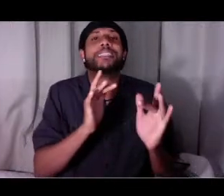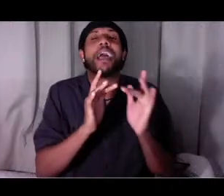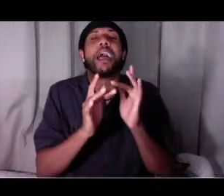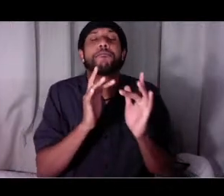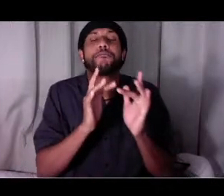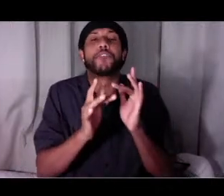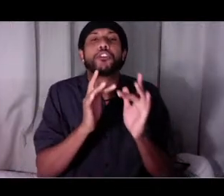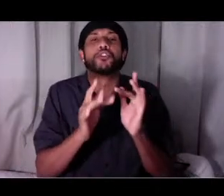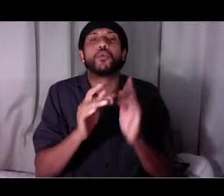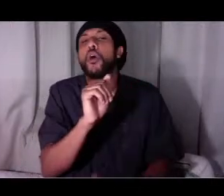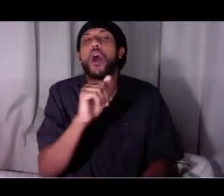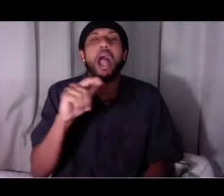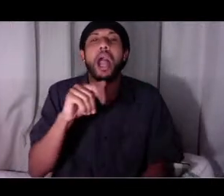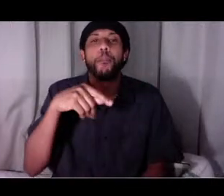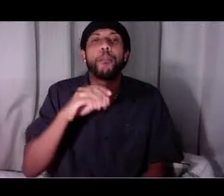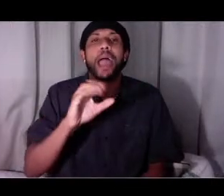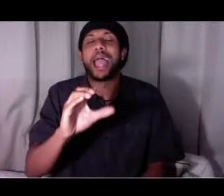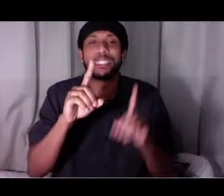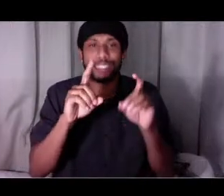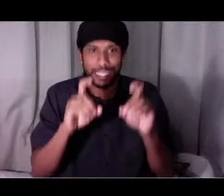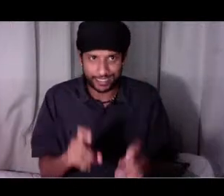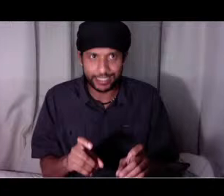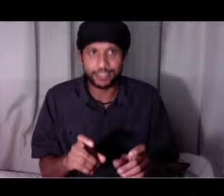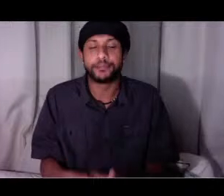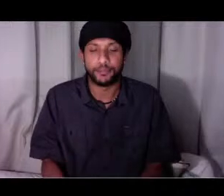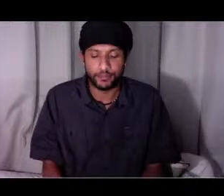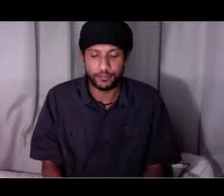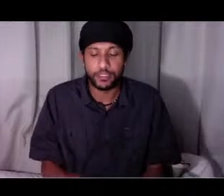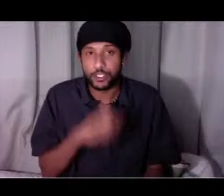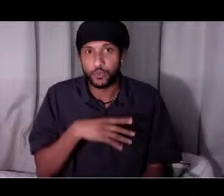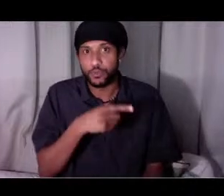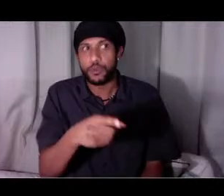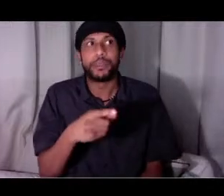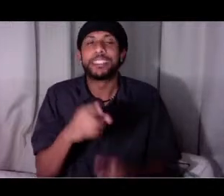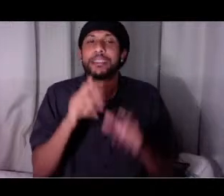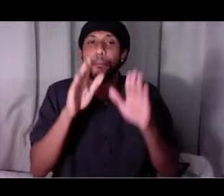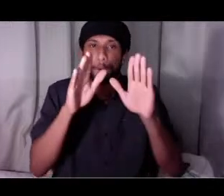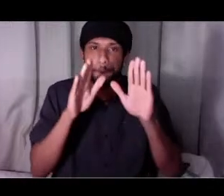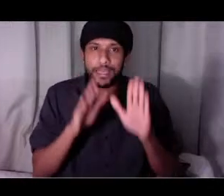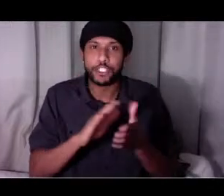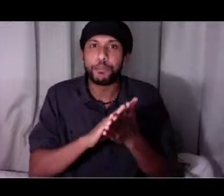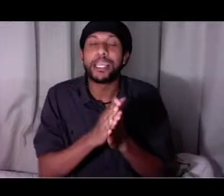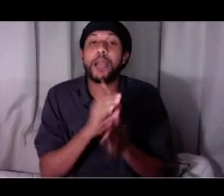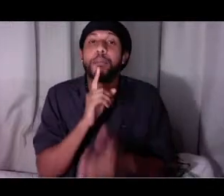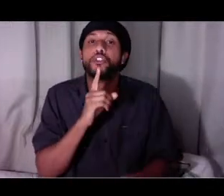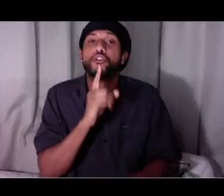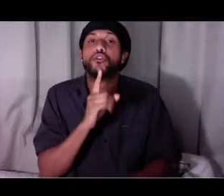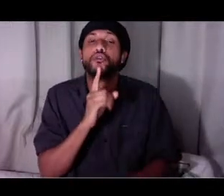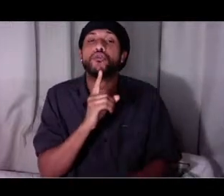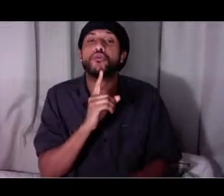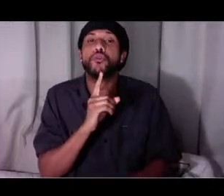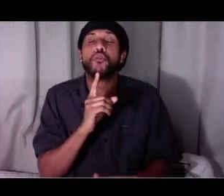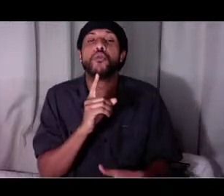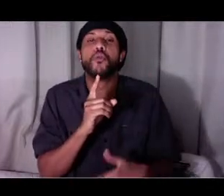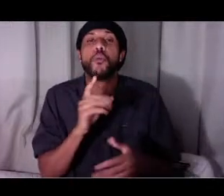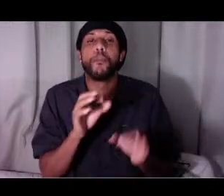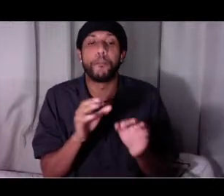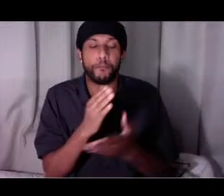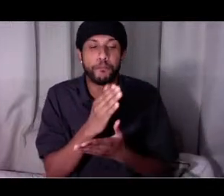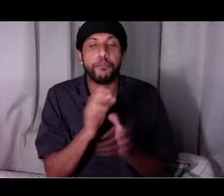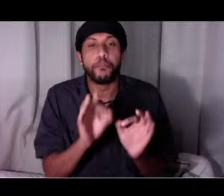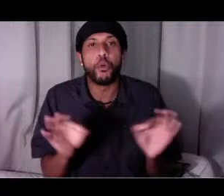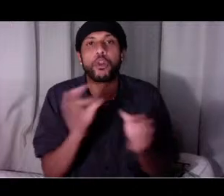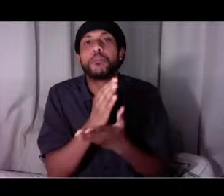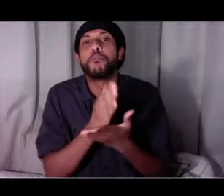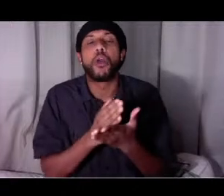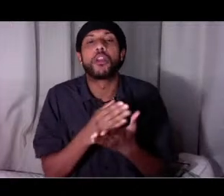testing Miss St storky is simply amazing she has become a true asset to Bloomington High School not only as an